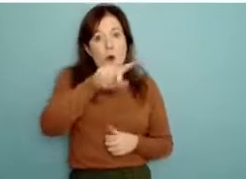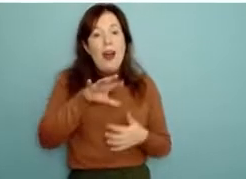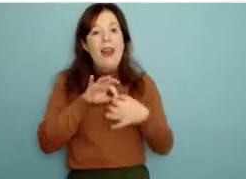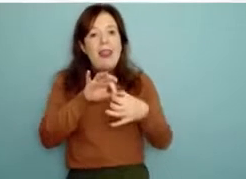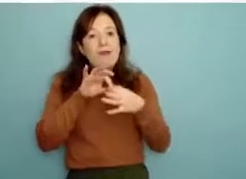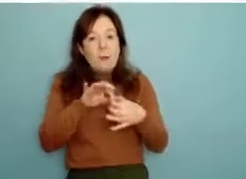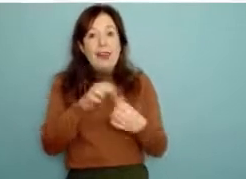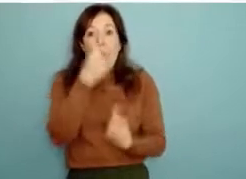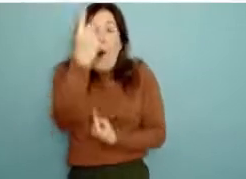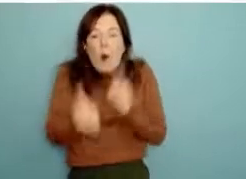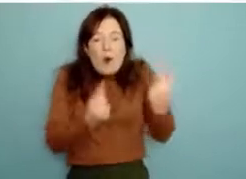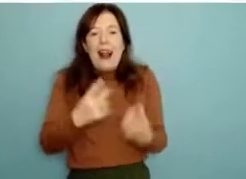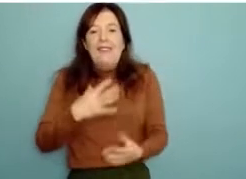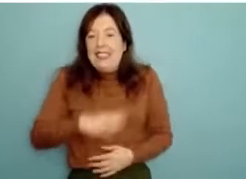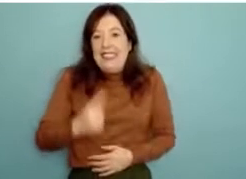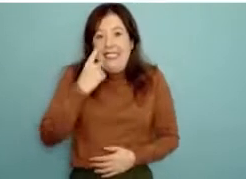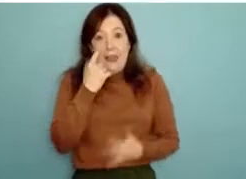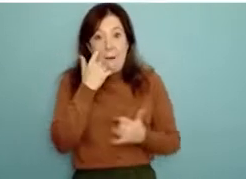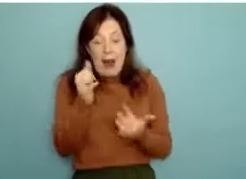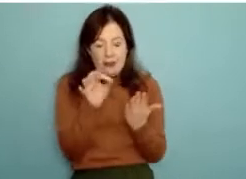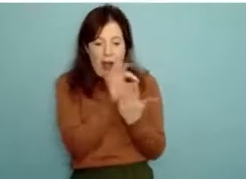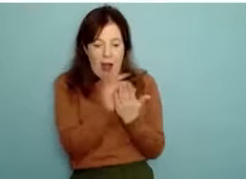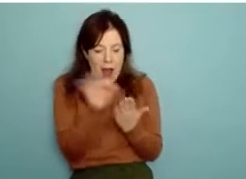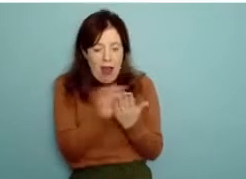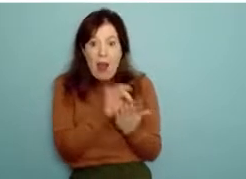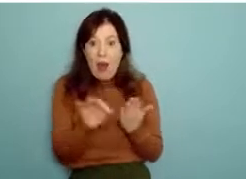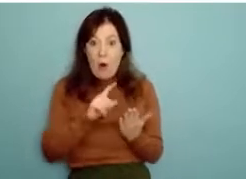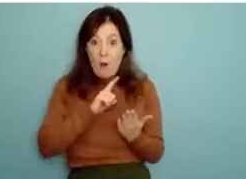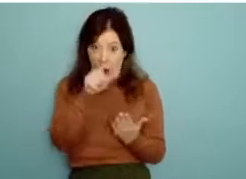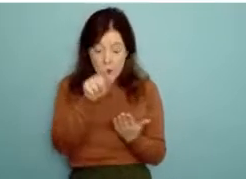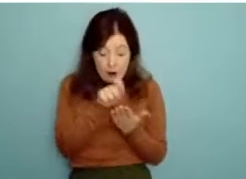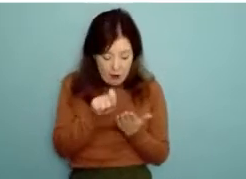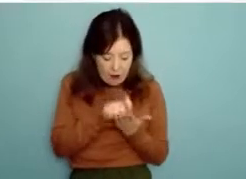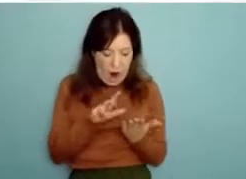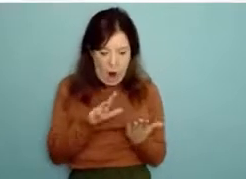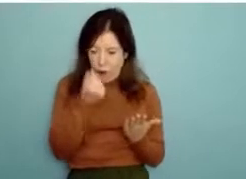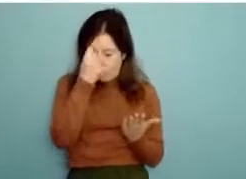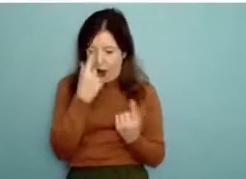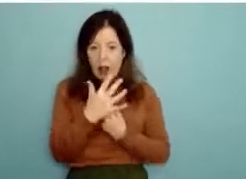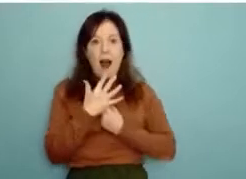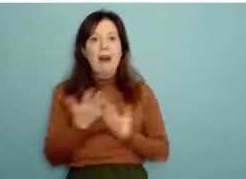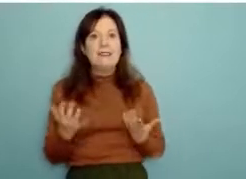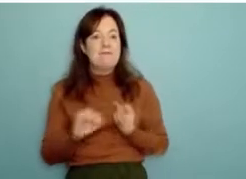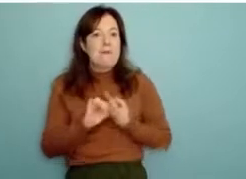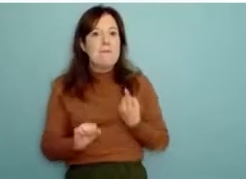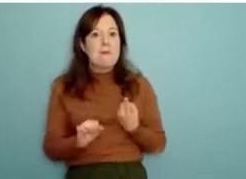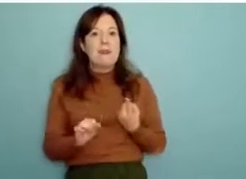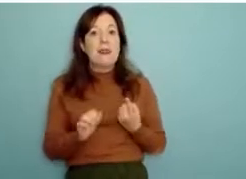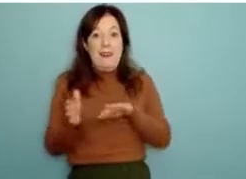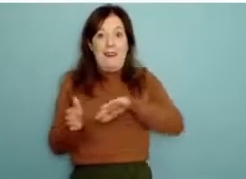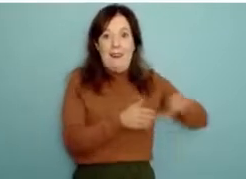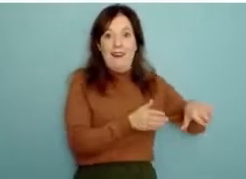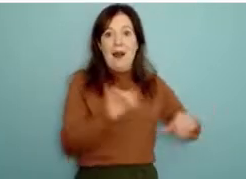measures. See how much pressure you feel. Then sit and do it with a coffee on your laptop with no time